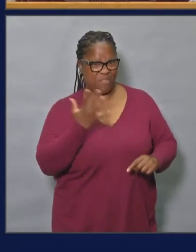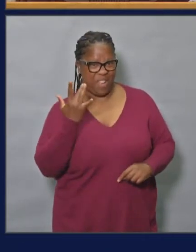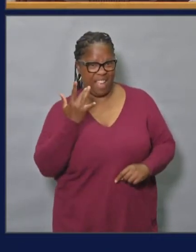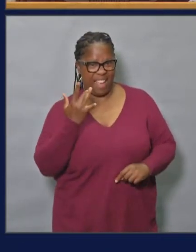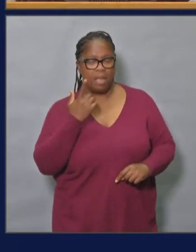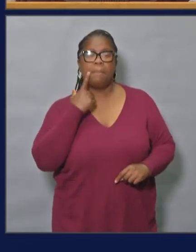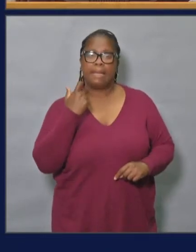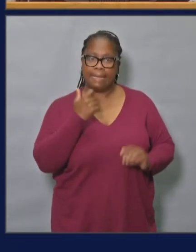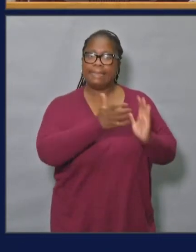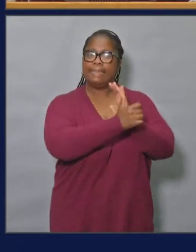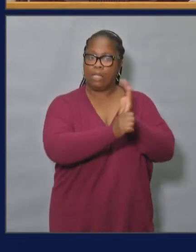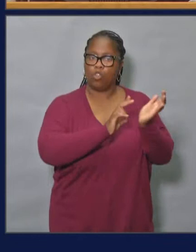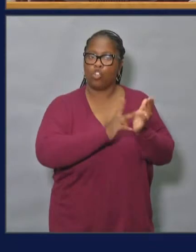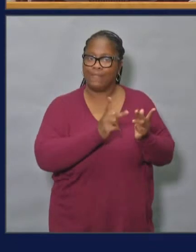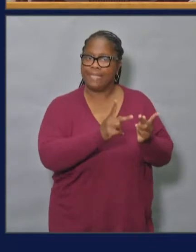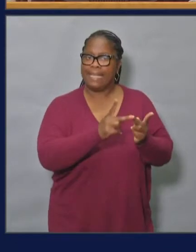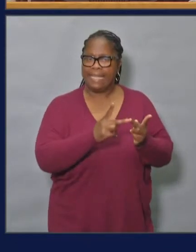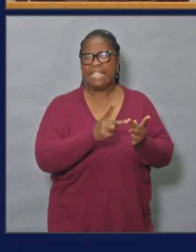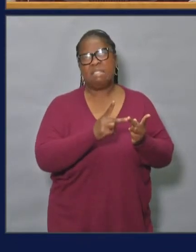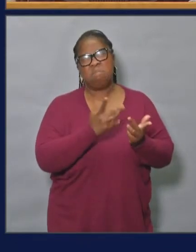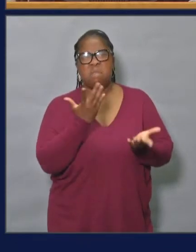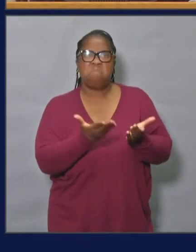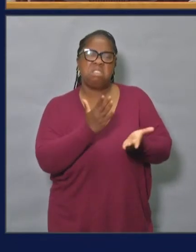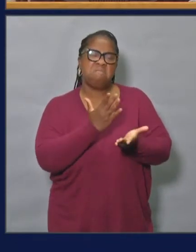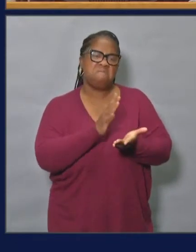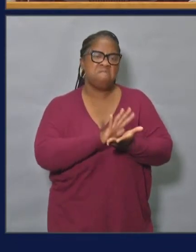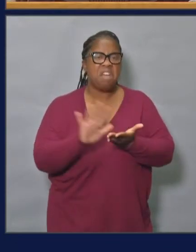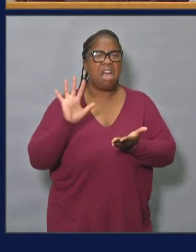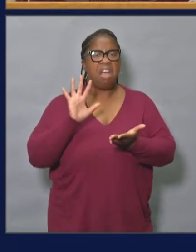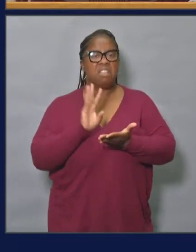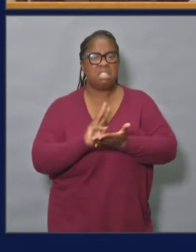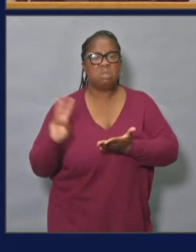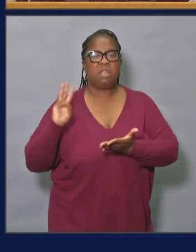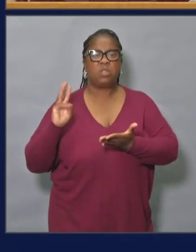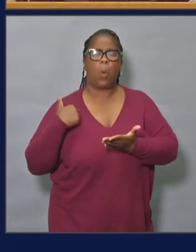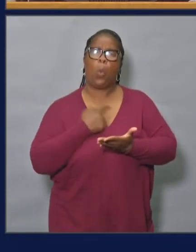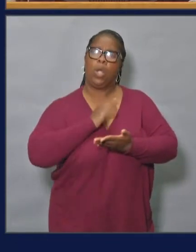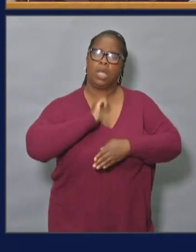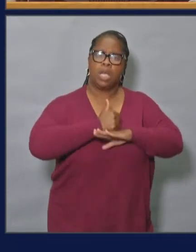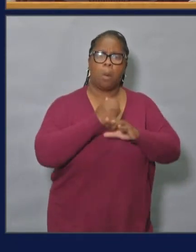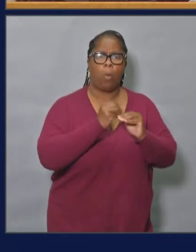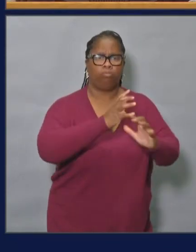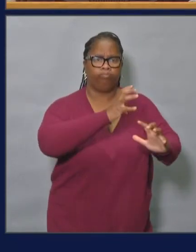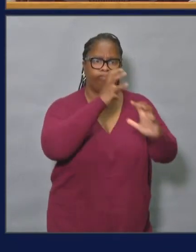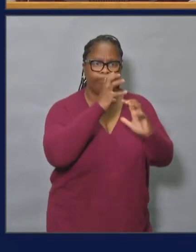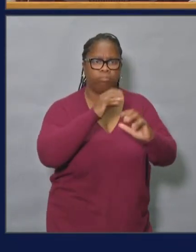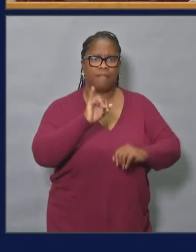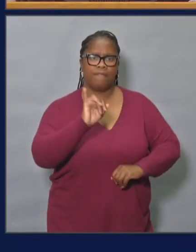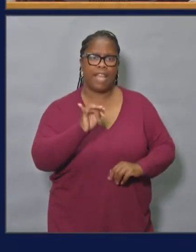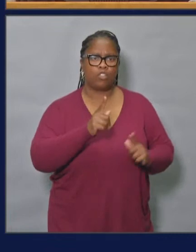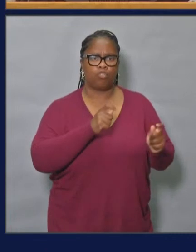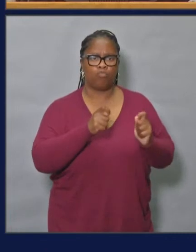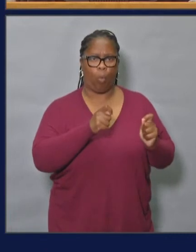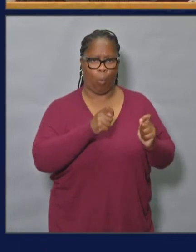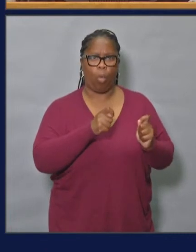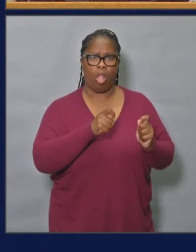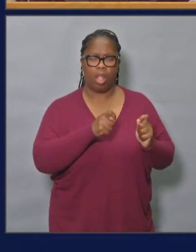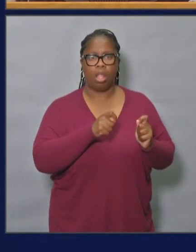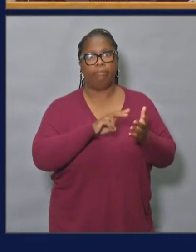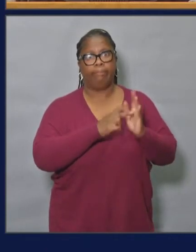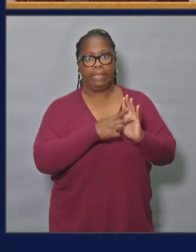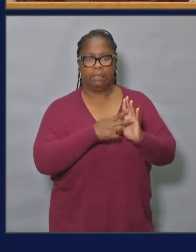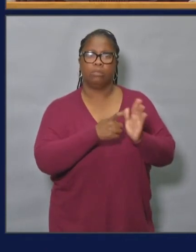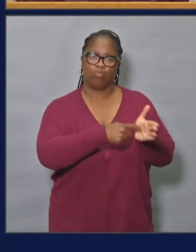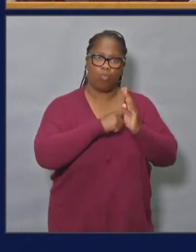implemented about 5 to 6 weeks ago a lot more infection control practices, including masking and